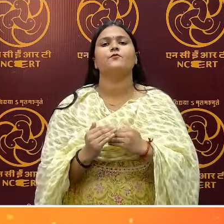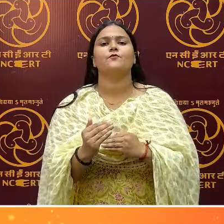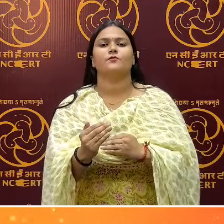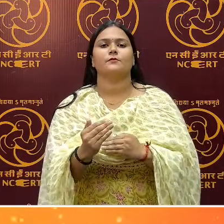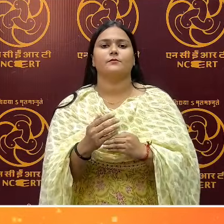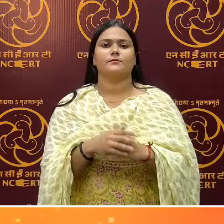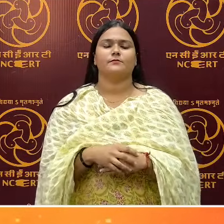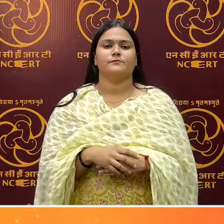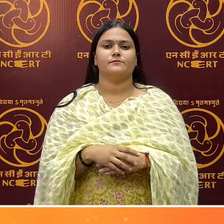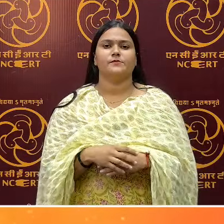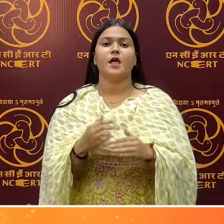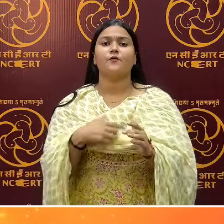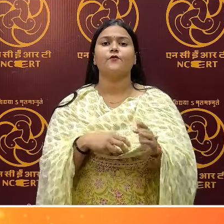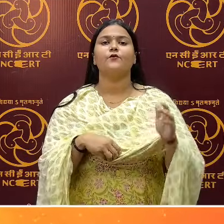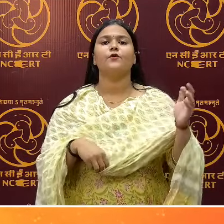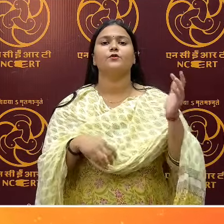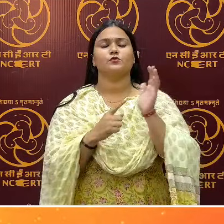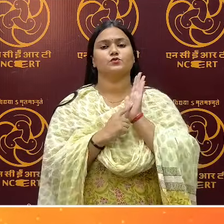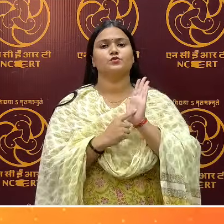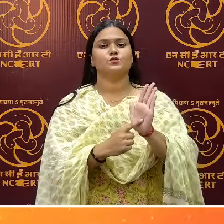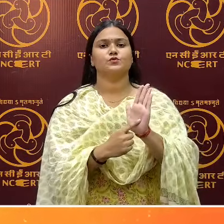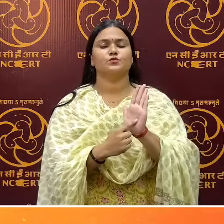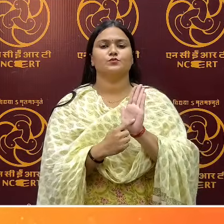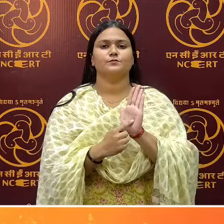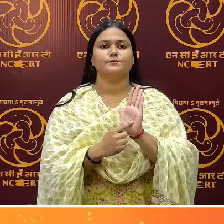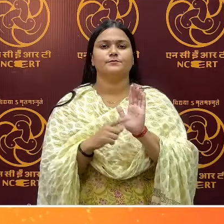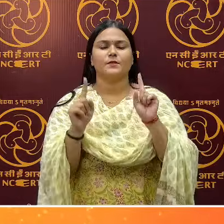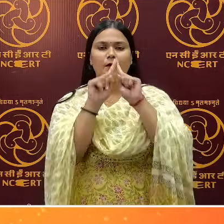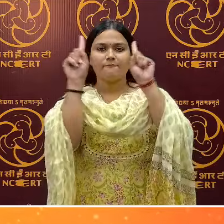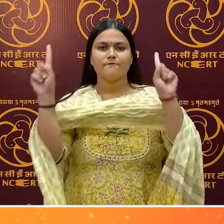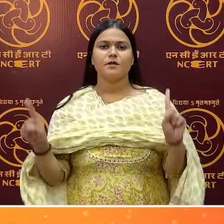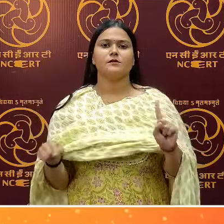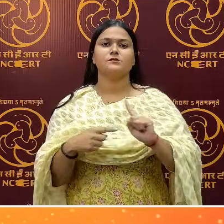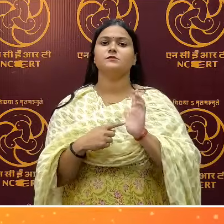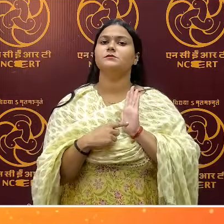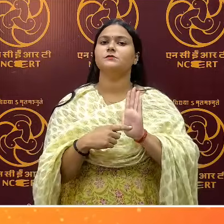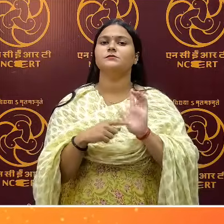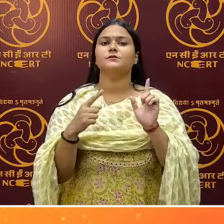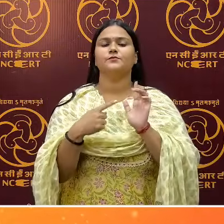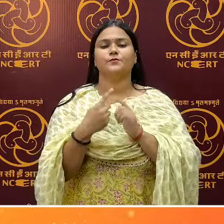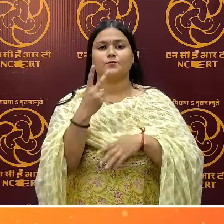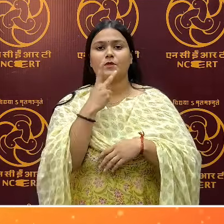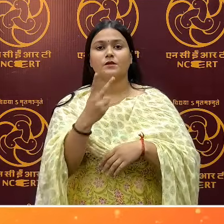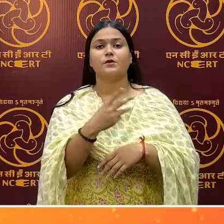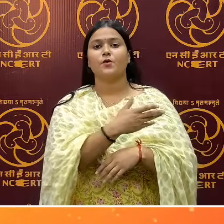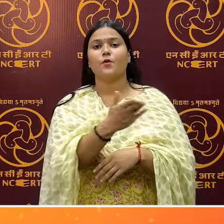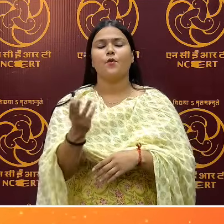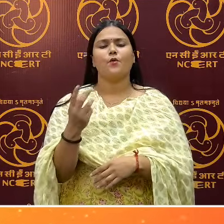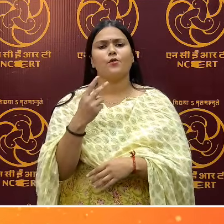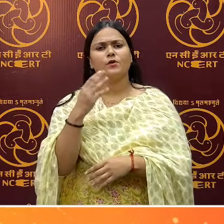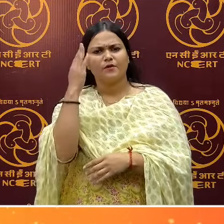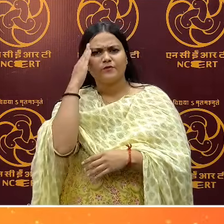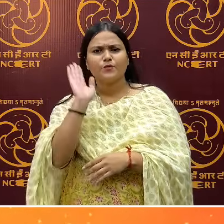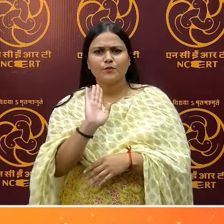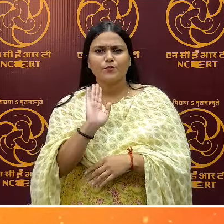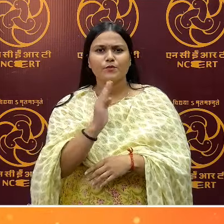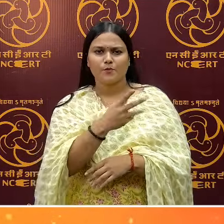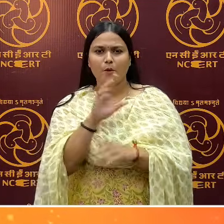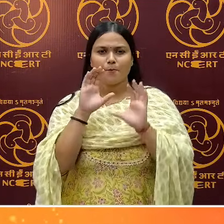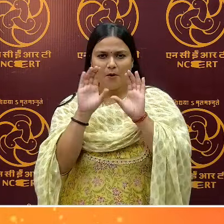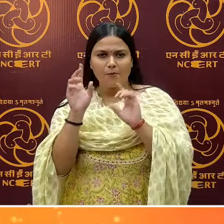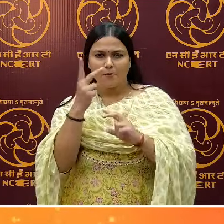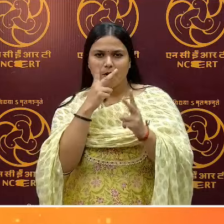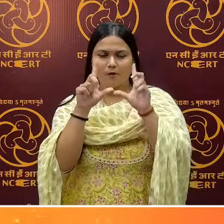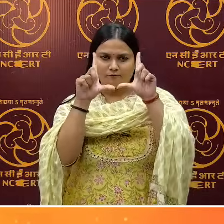would like to show you something on your screen. If you see, I hope you must have seen these pictures. Yes,